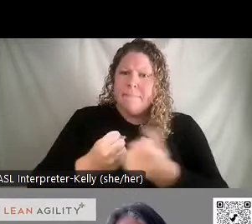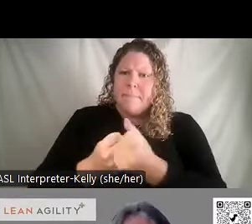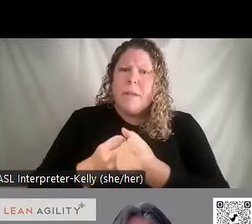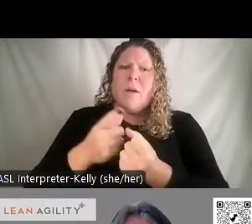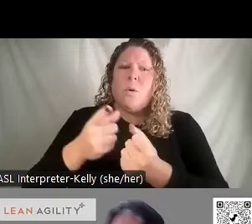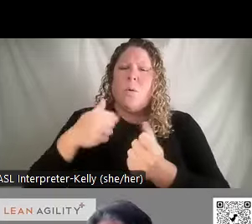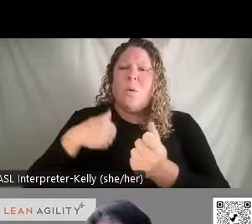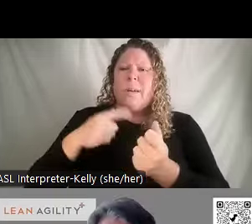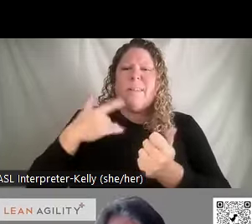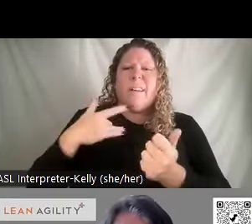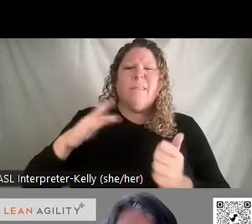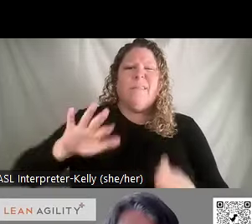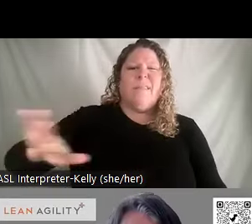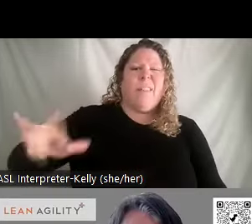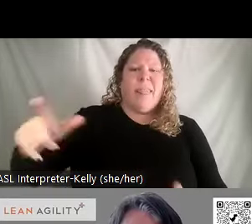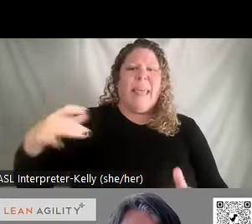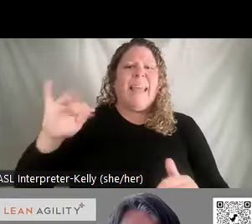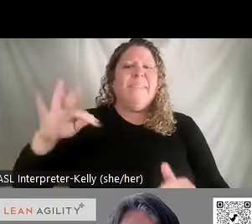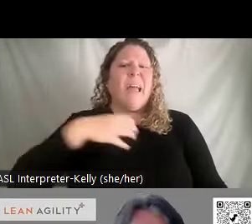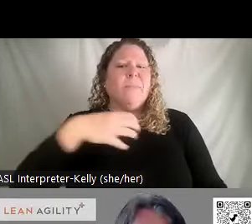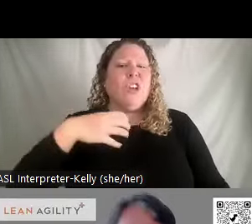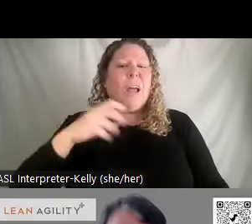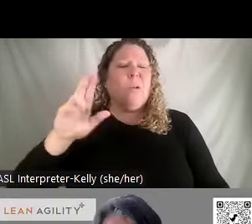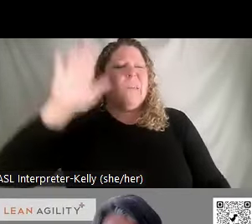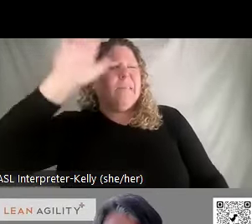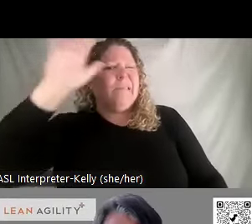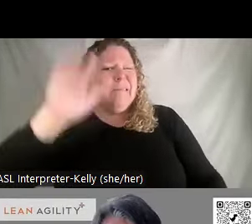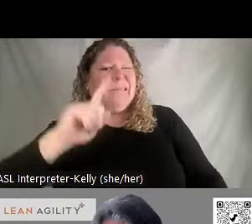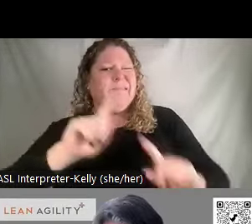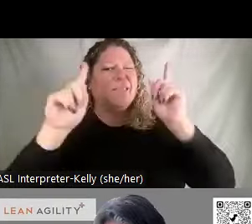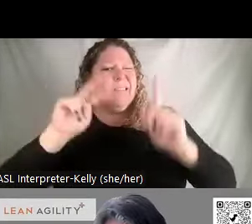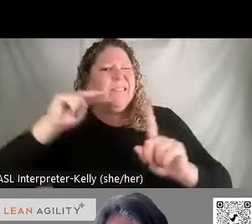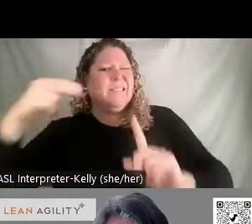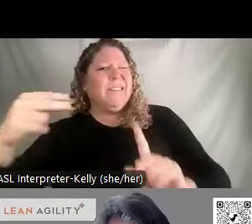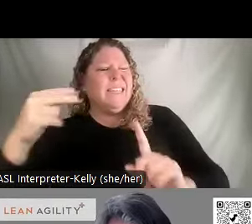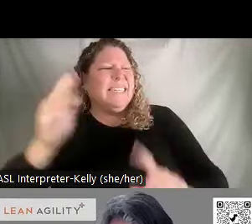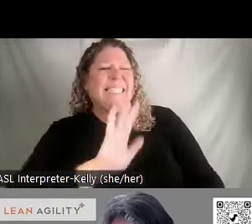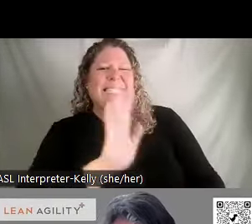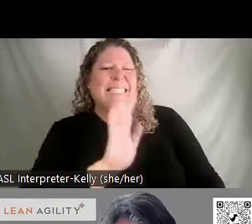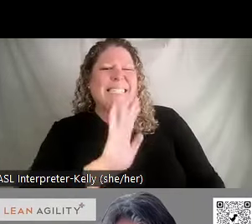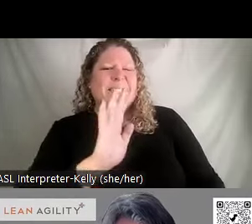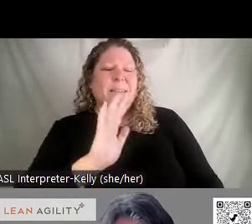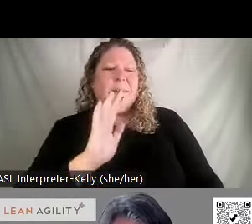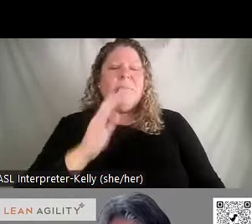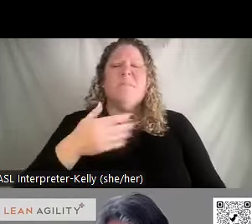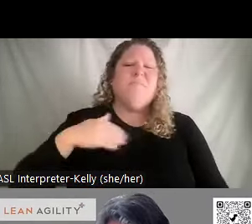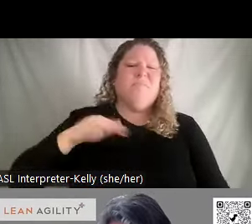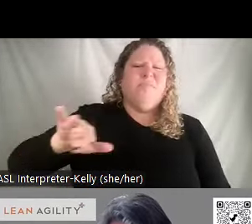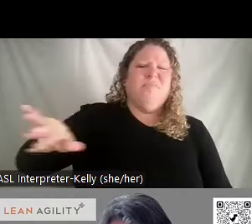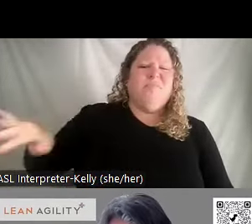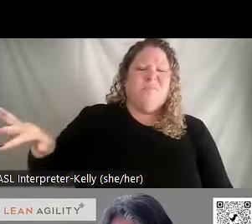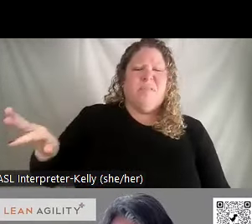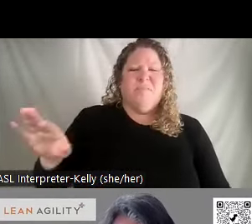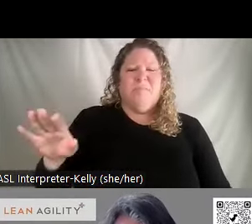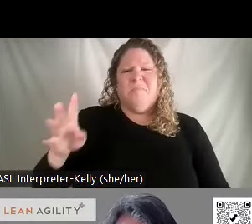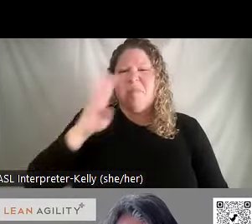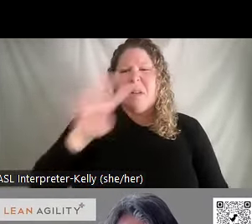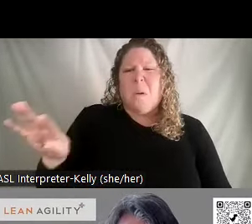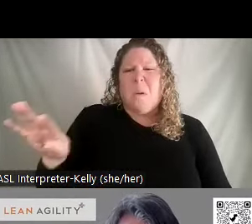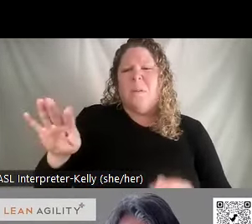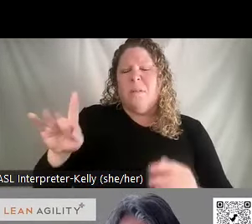of, let's just ignore the objections, and our great idea will convince people that, of its value on its own.